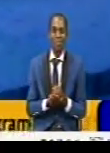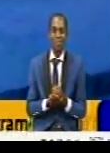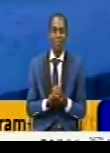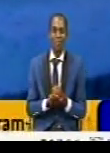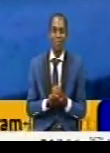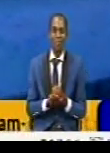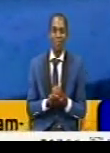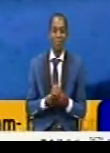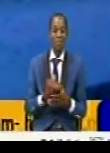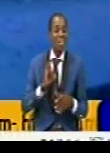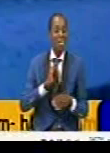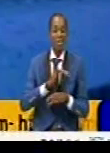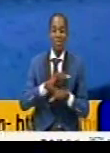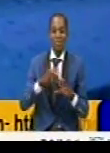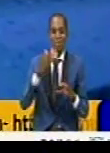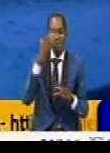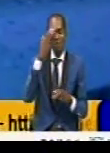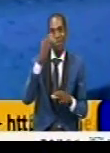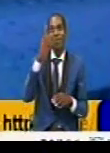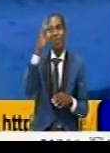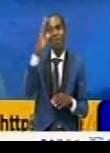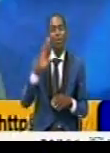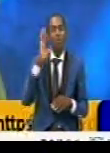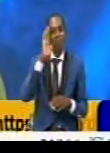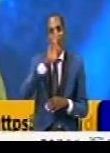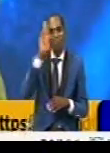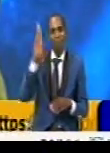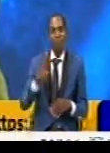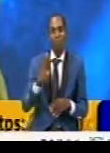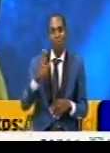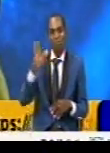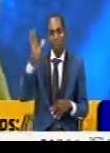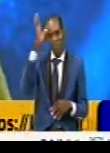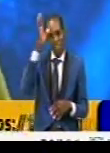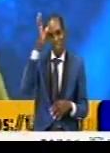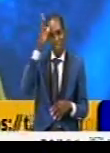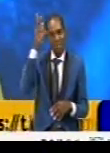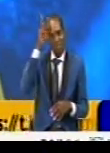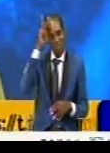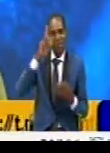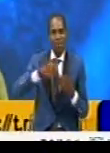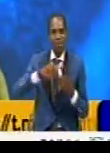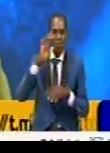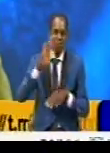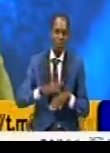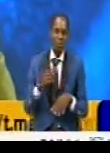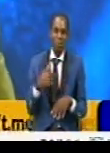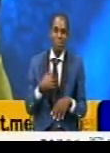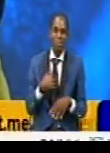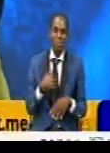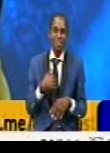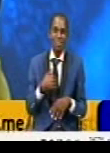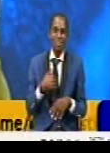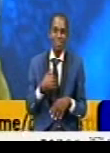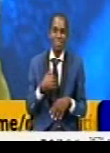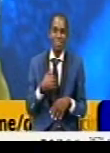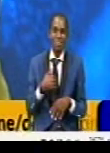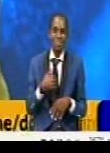What I celebrated. I don't know, God will use Papa Kumuyi to touch me.